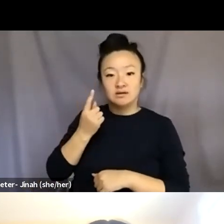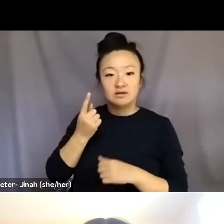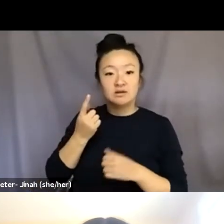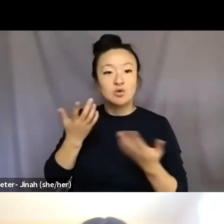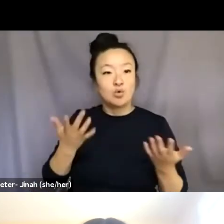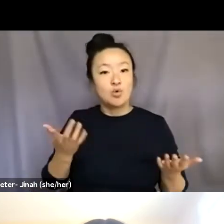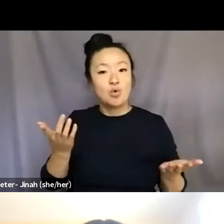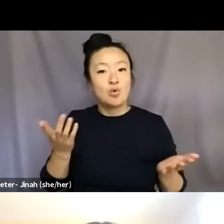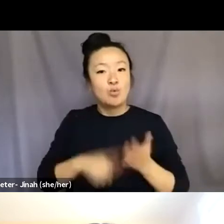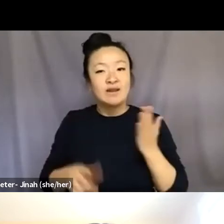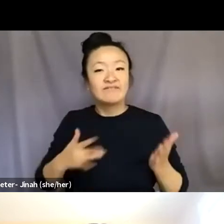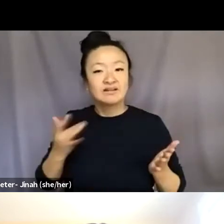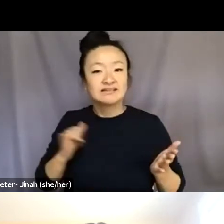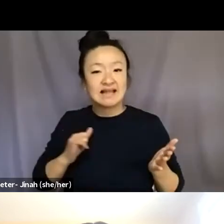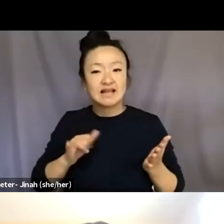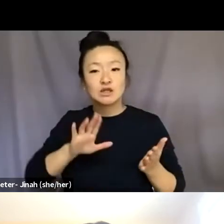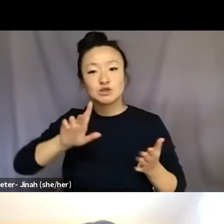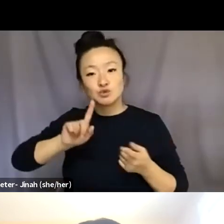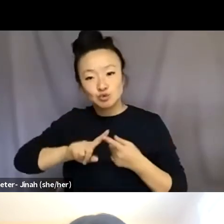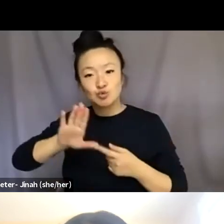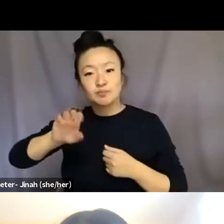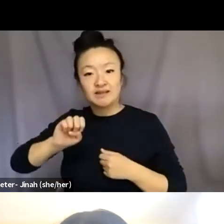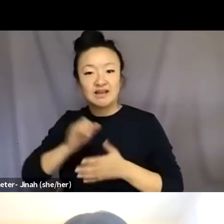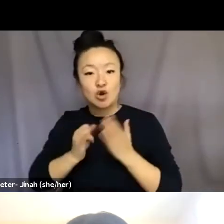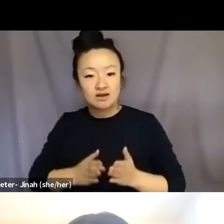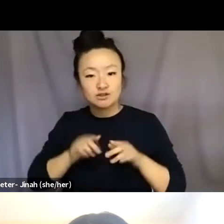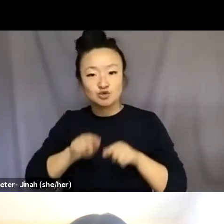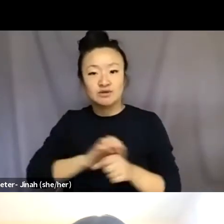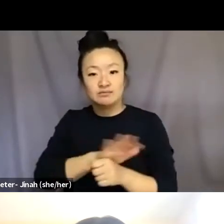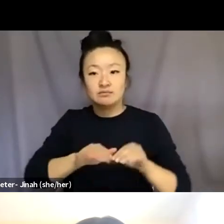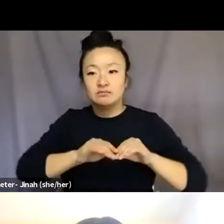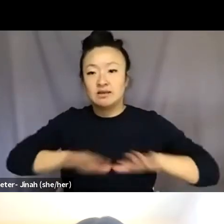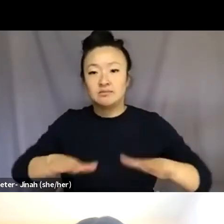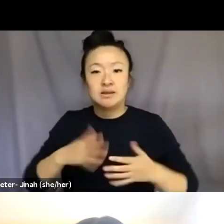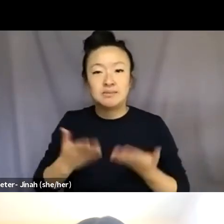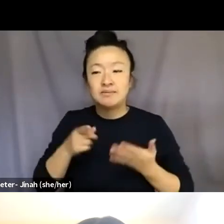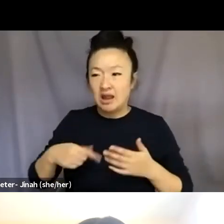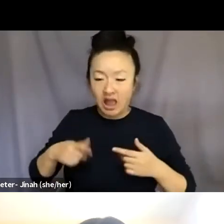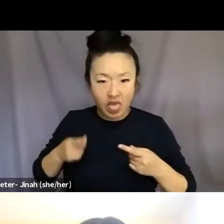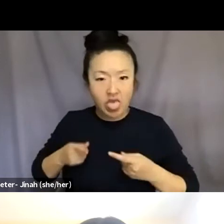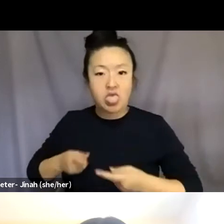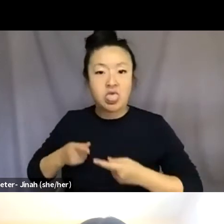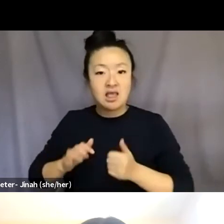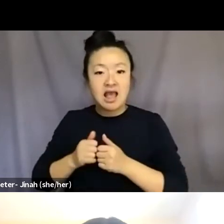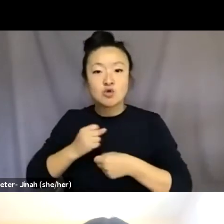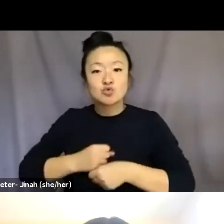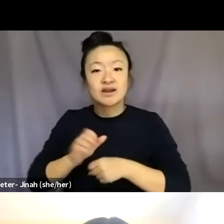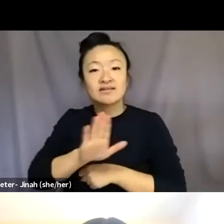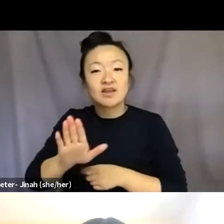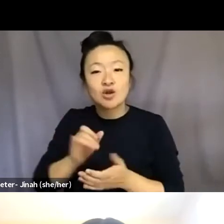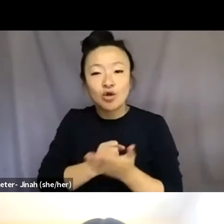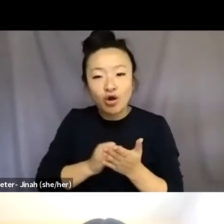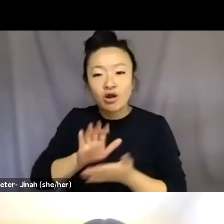pandemic, where they might be struggling to create their art and films. So we